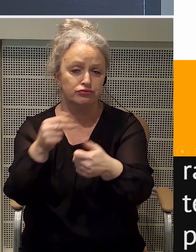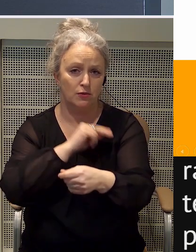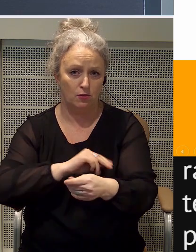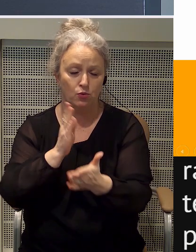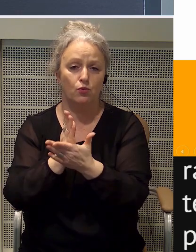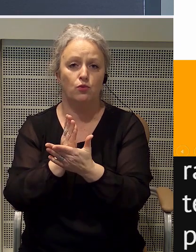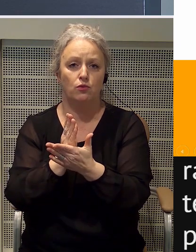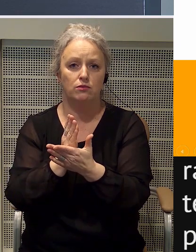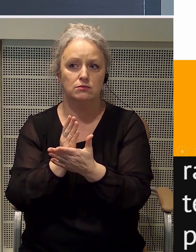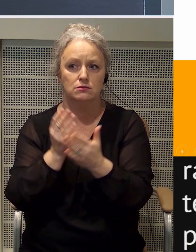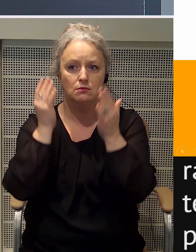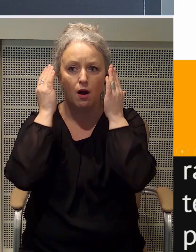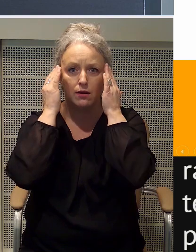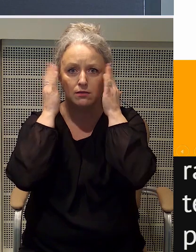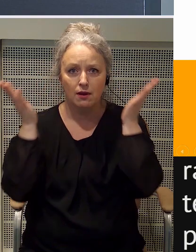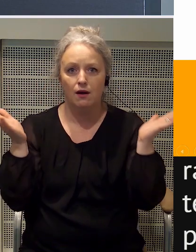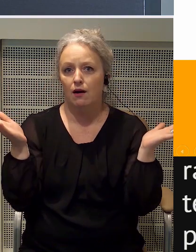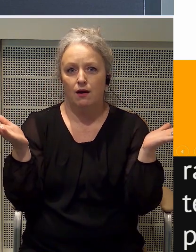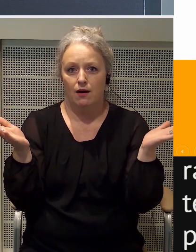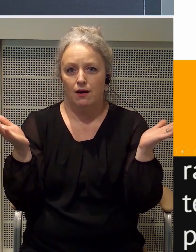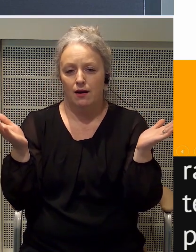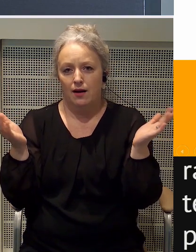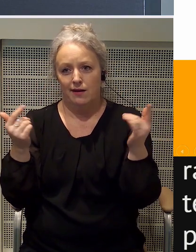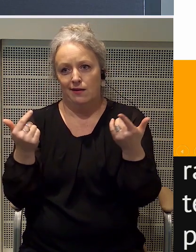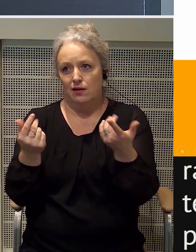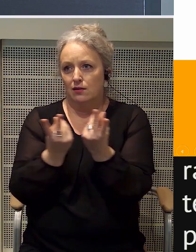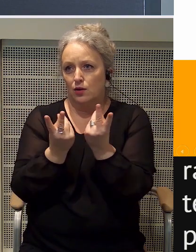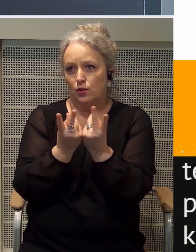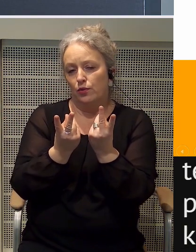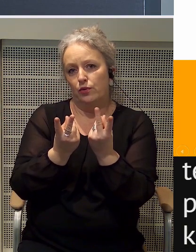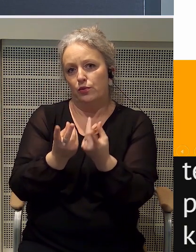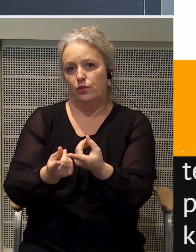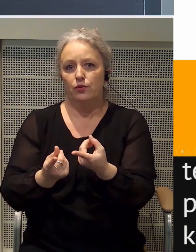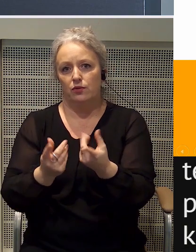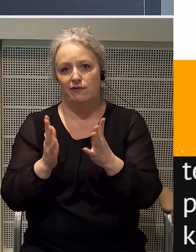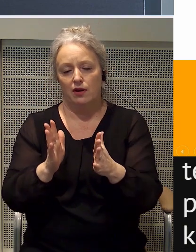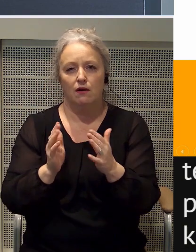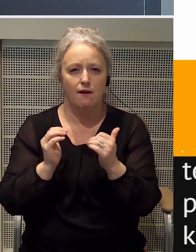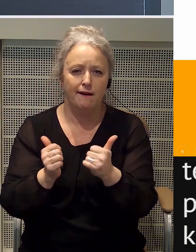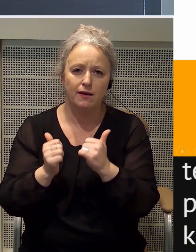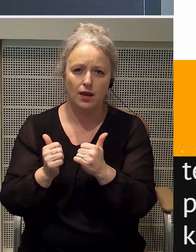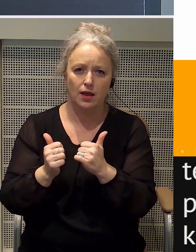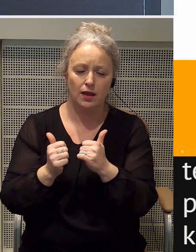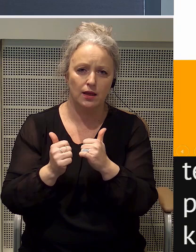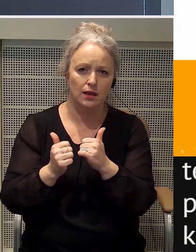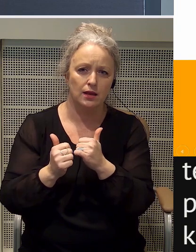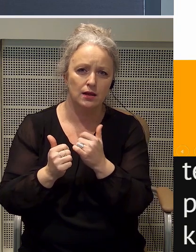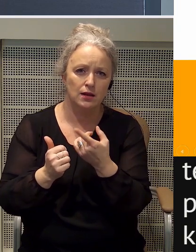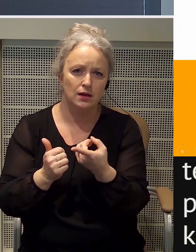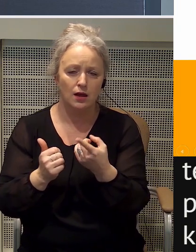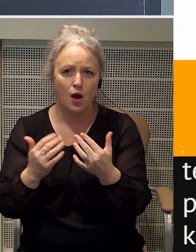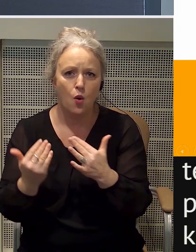But we haven't seen even a one case where the treatment is not